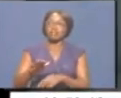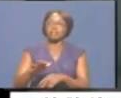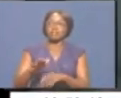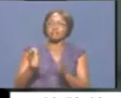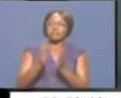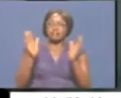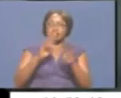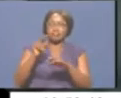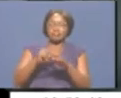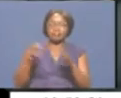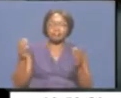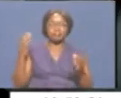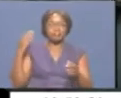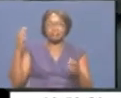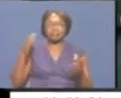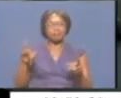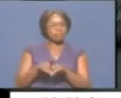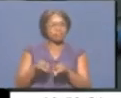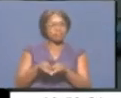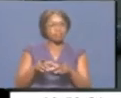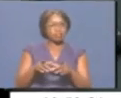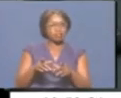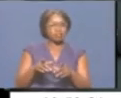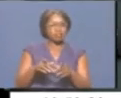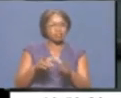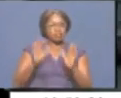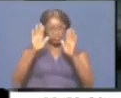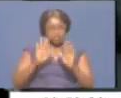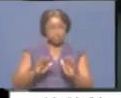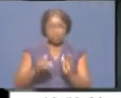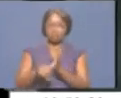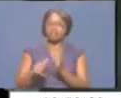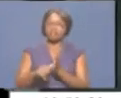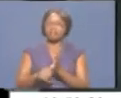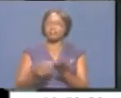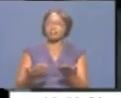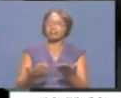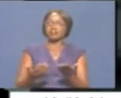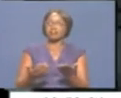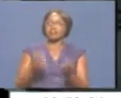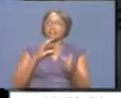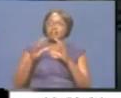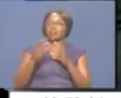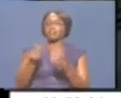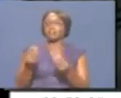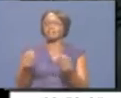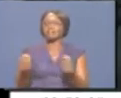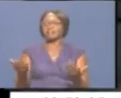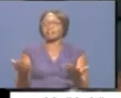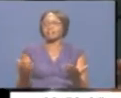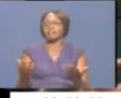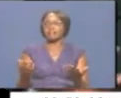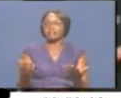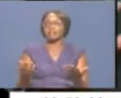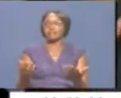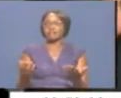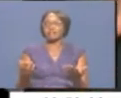heroes the way we should? I think part of the problem of contemporary conversations is that heroes tend to be